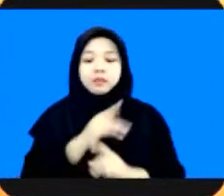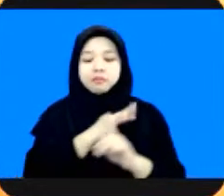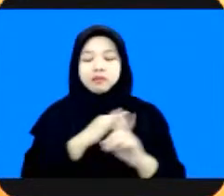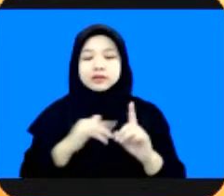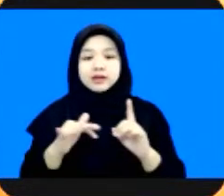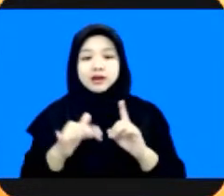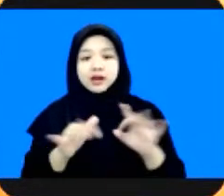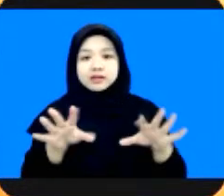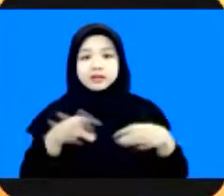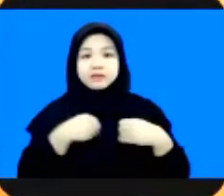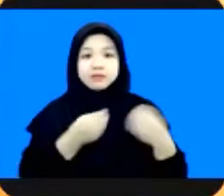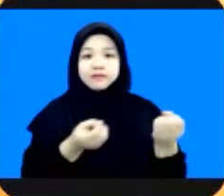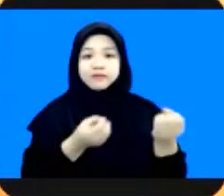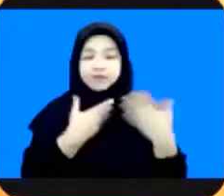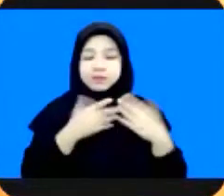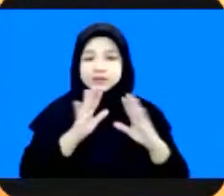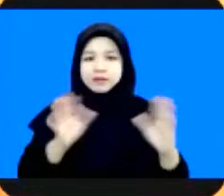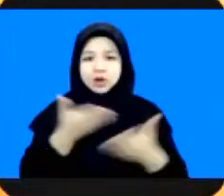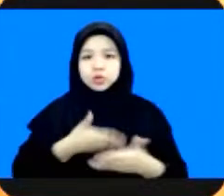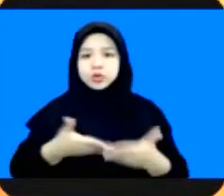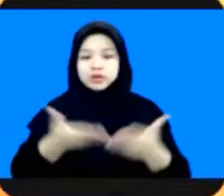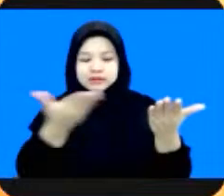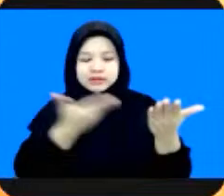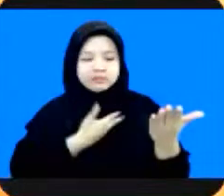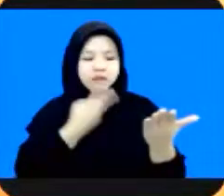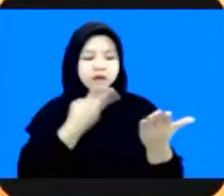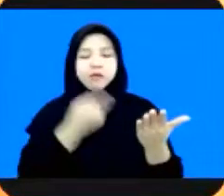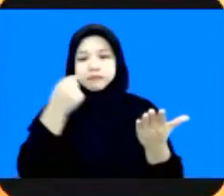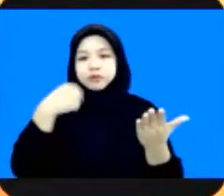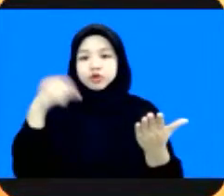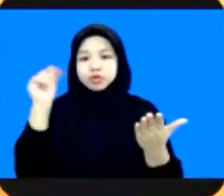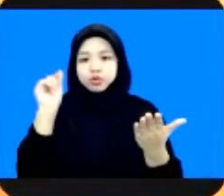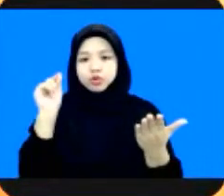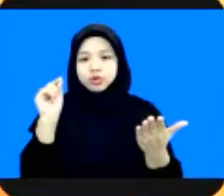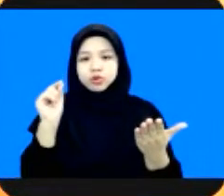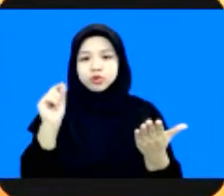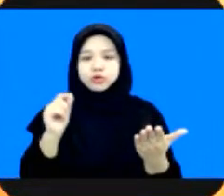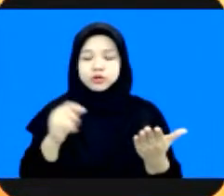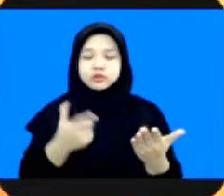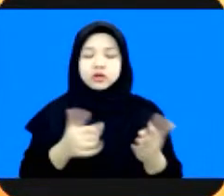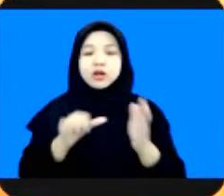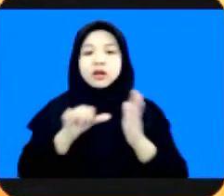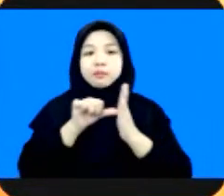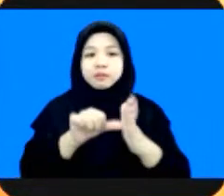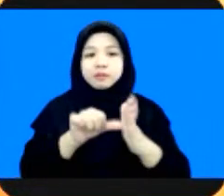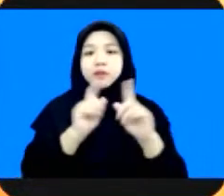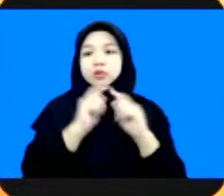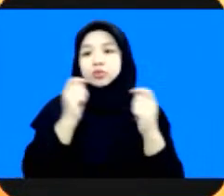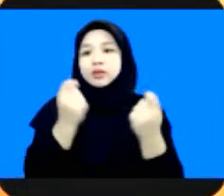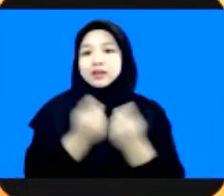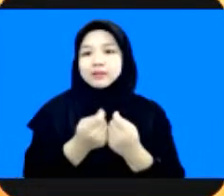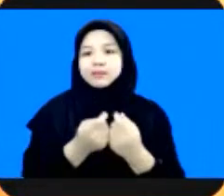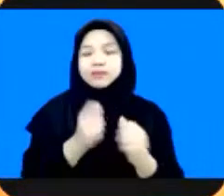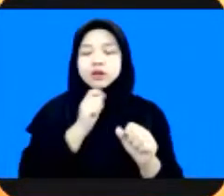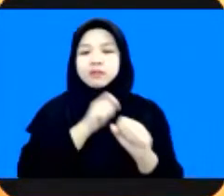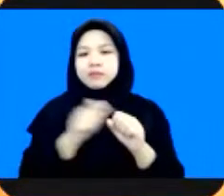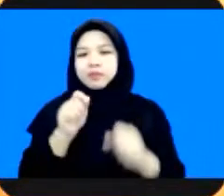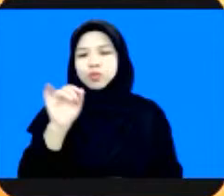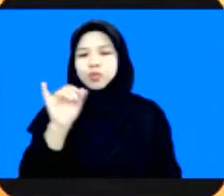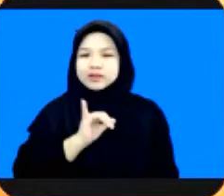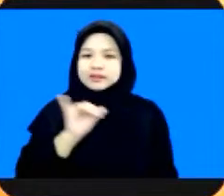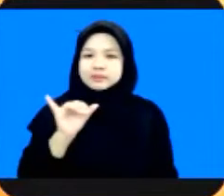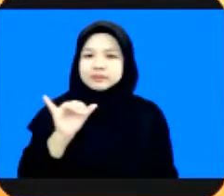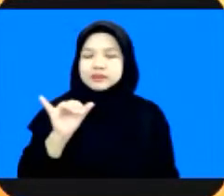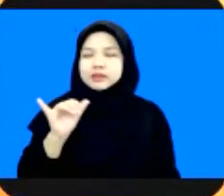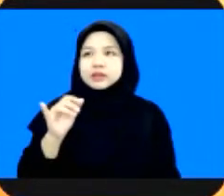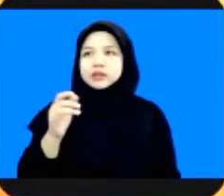another thing that is really crucial is to help the team to kind of formulate an interesting content to